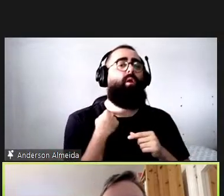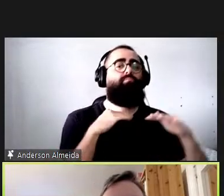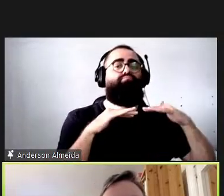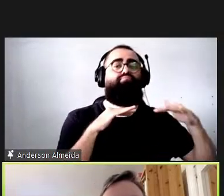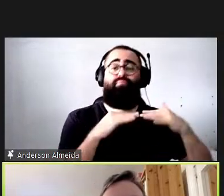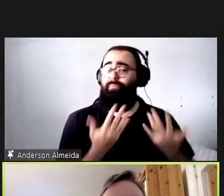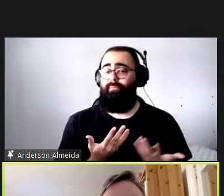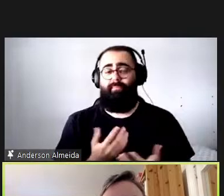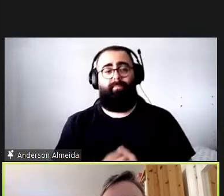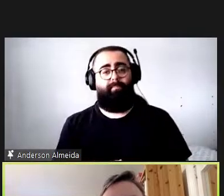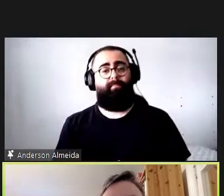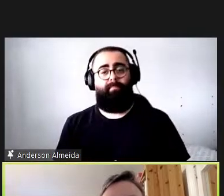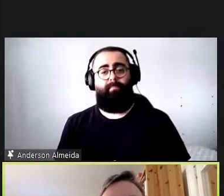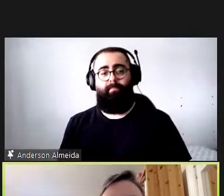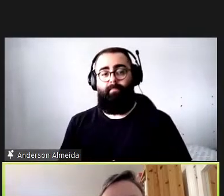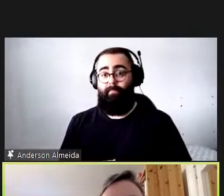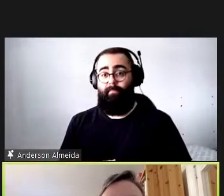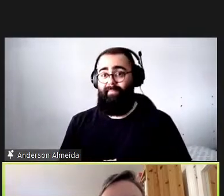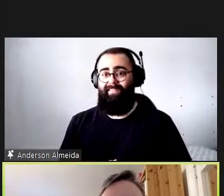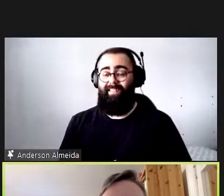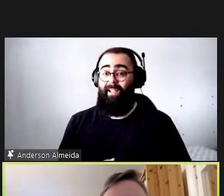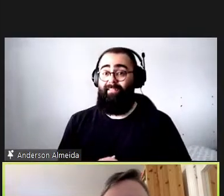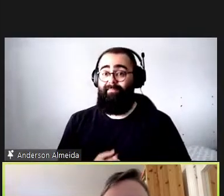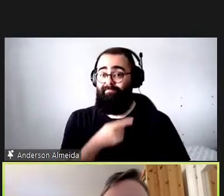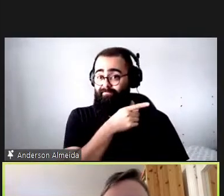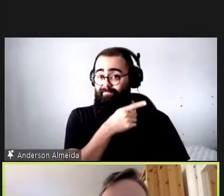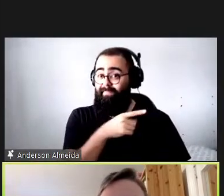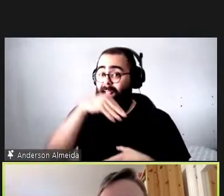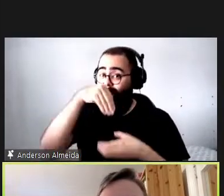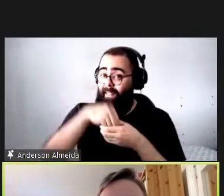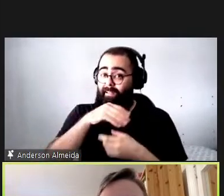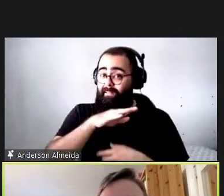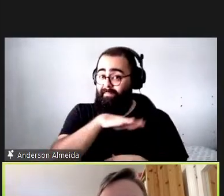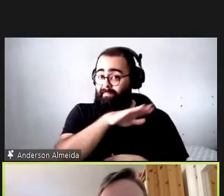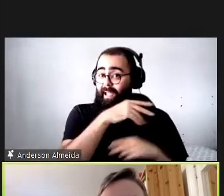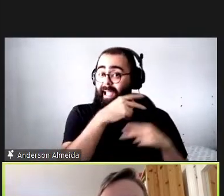So within this framework,